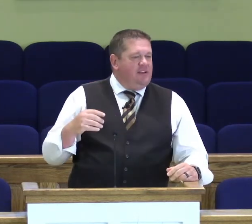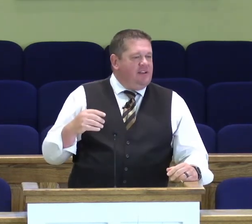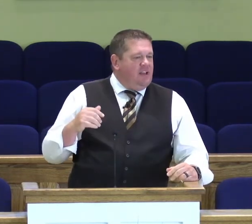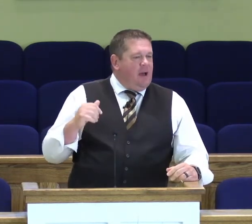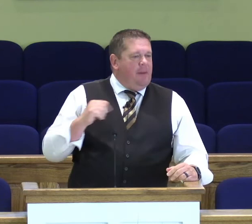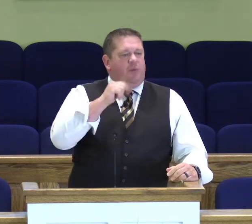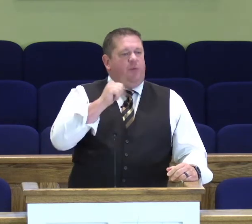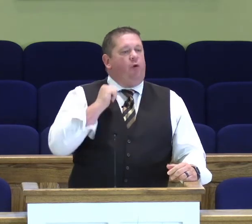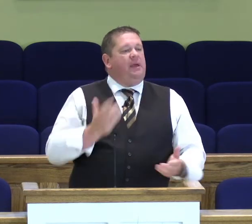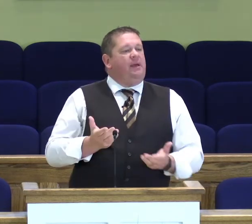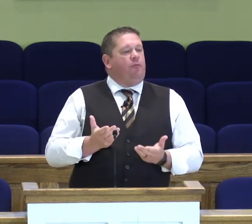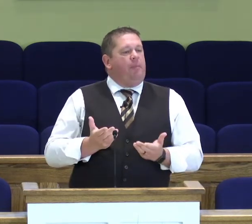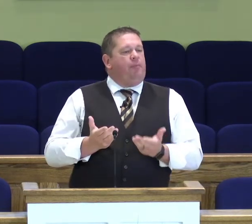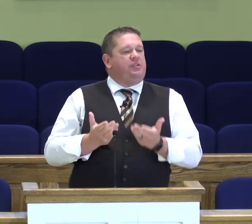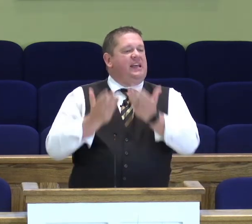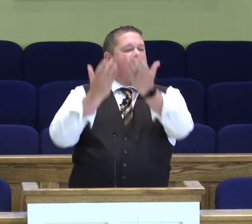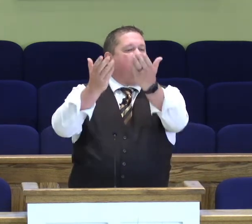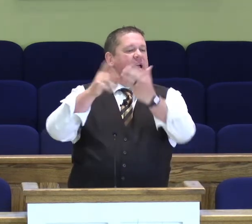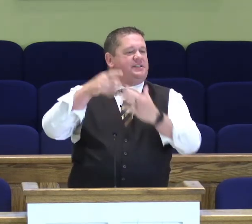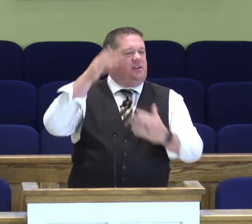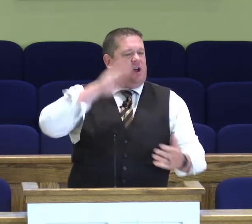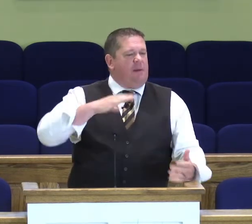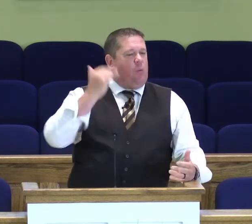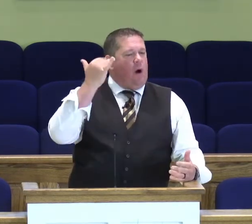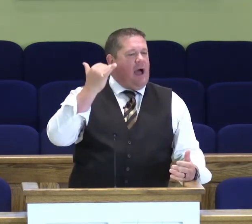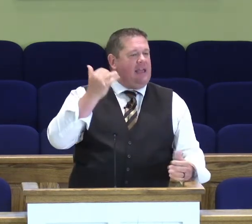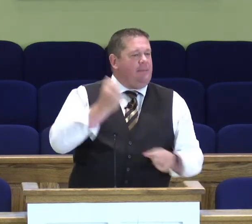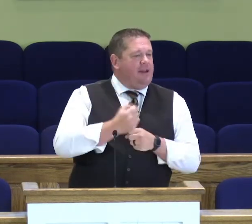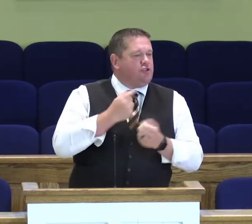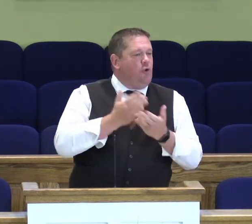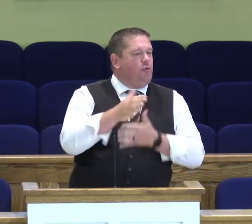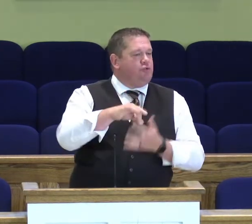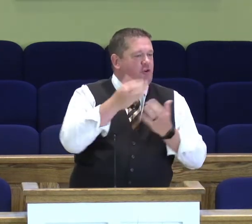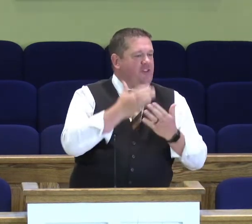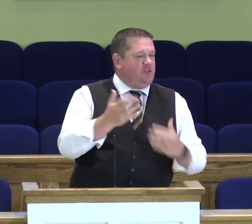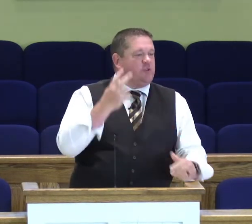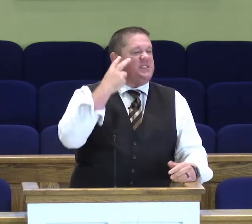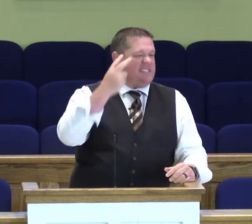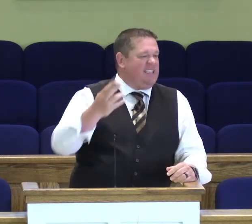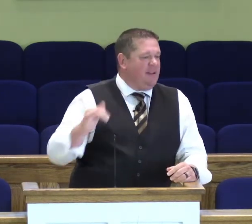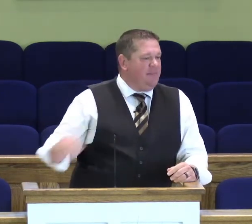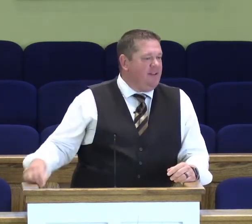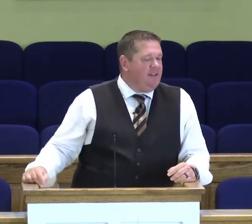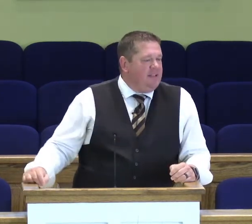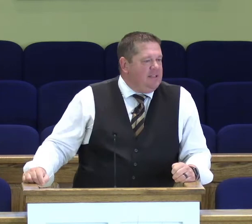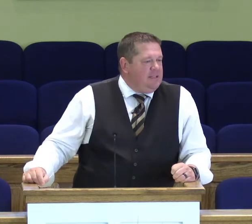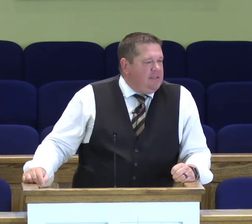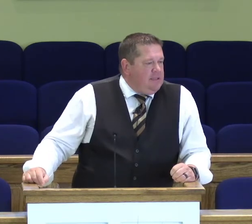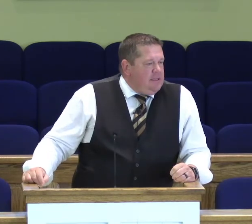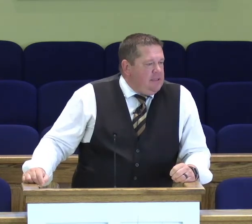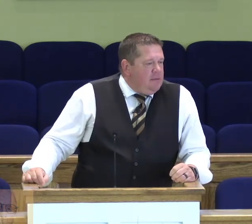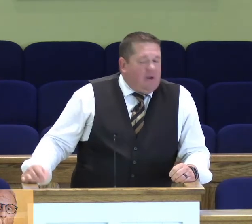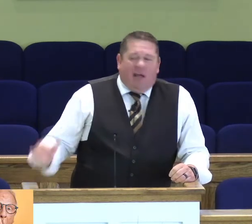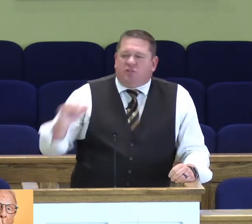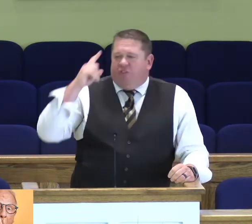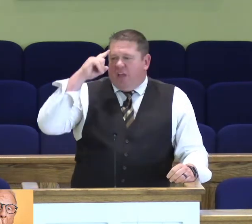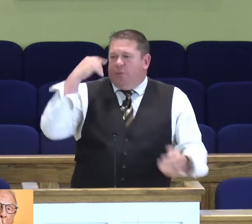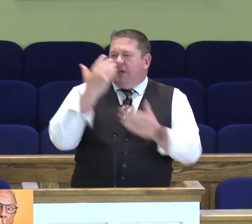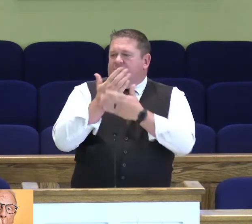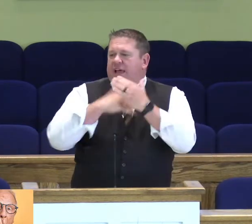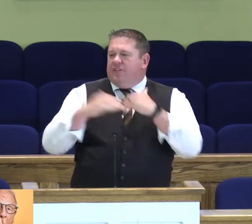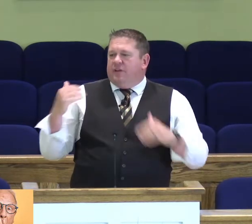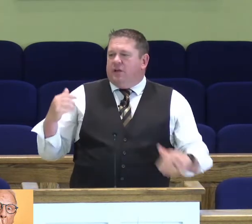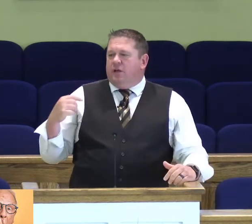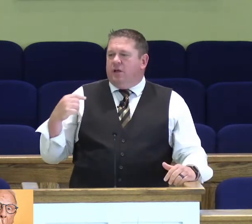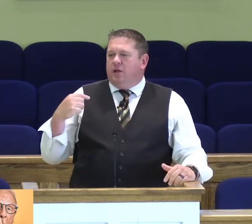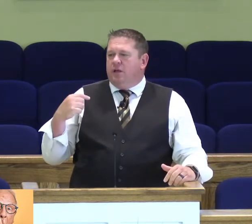trials. I'm sure we won't be representing our case to God about why he made us go through certain things once we see him. But I also think